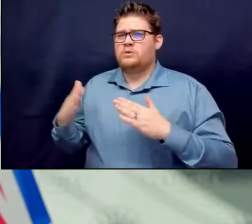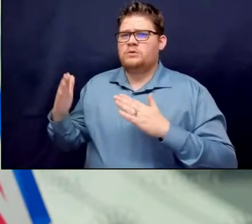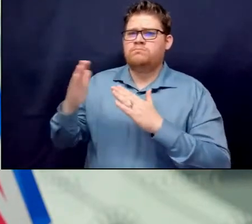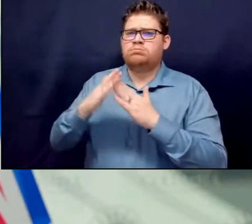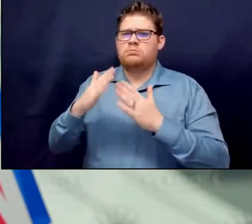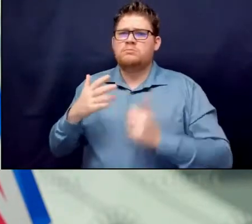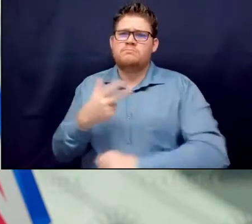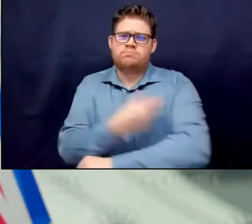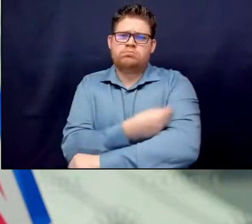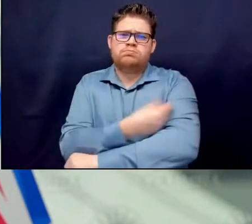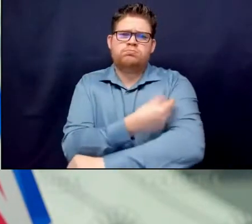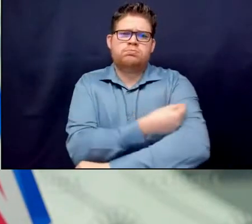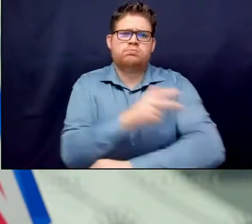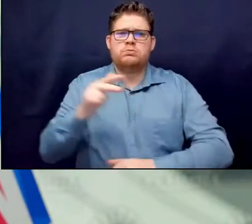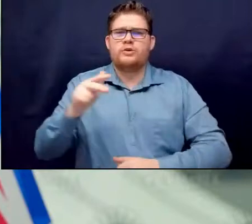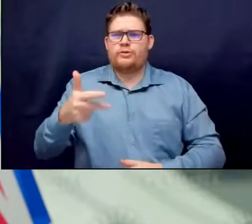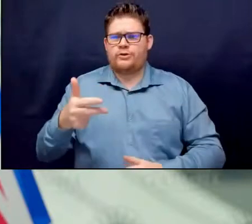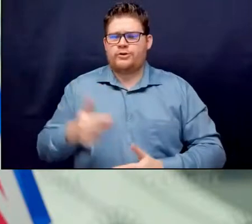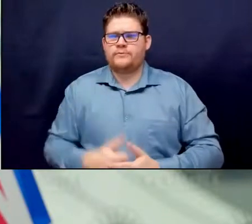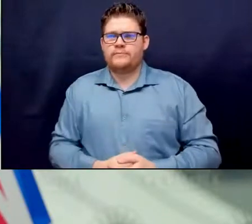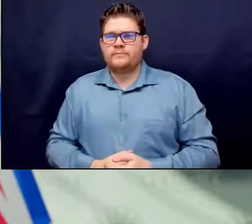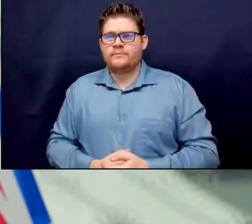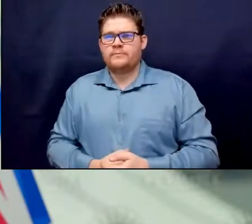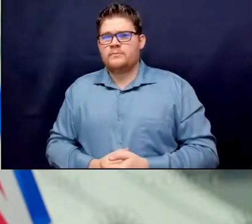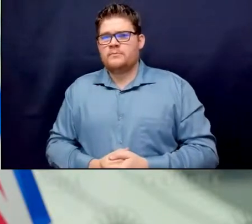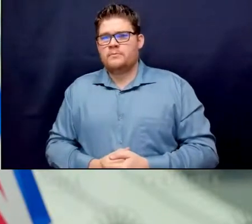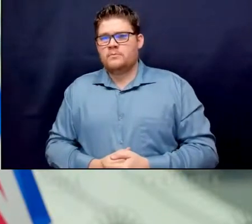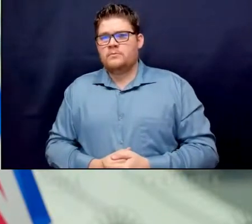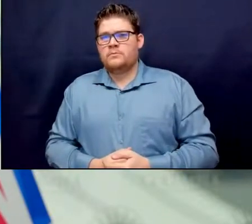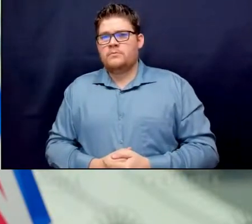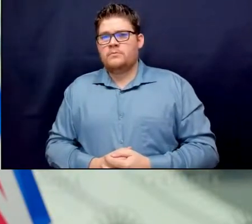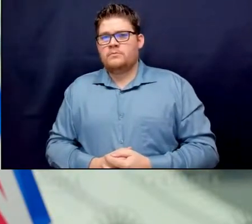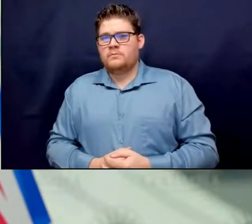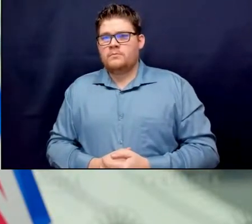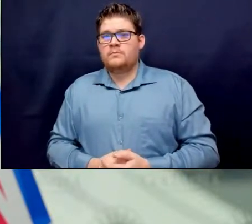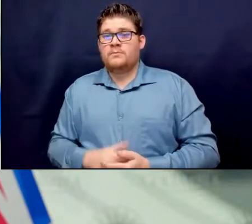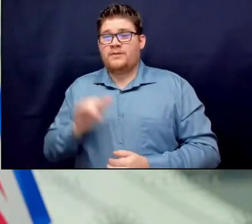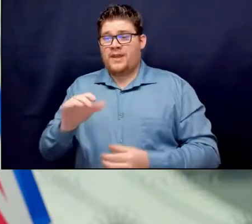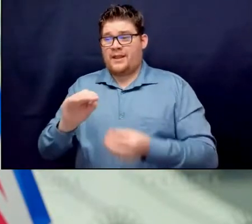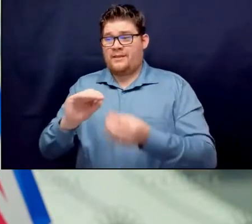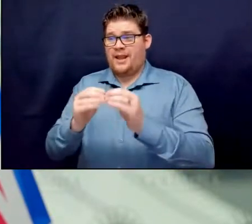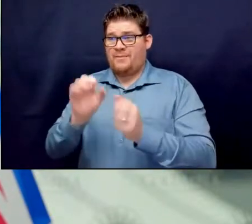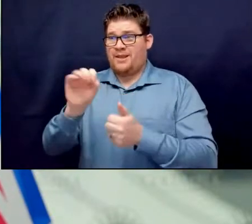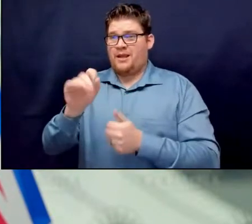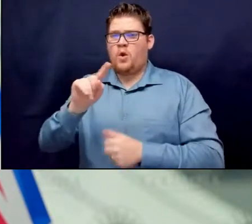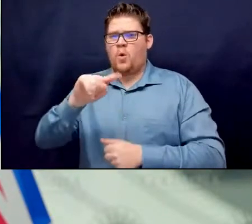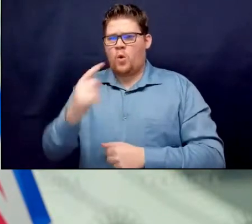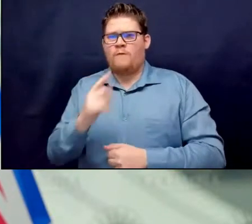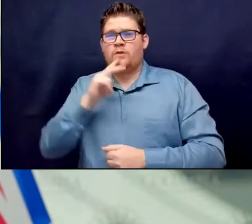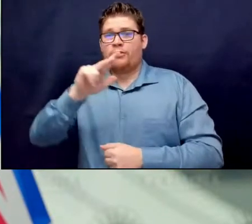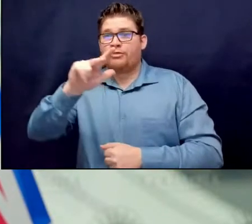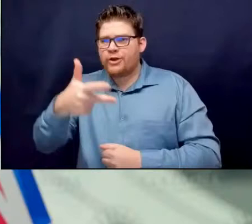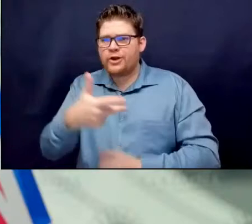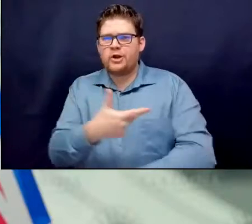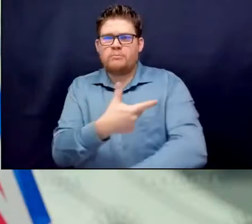58,685. That's not all doses, that's just booster doses in that period. And I think it was